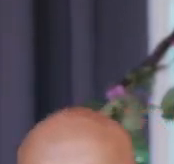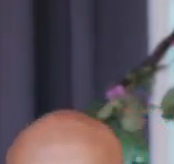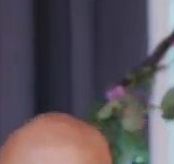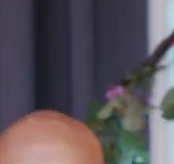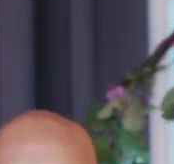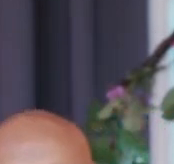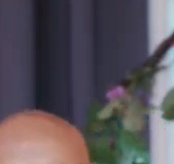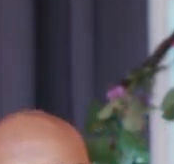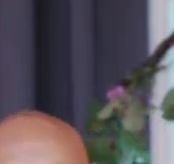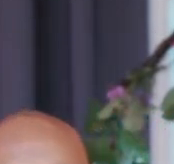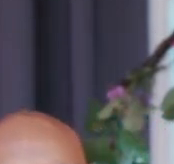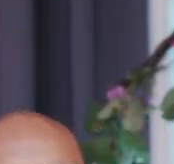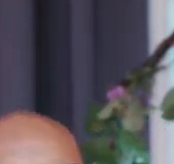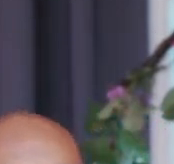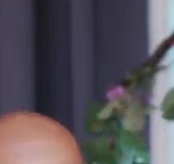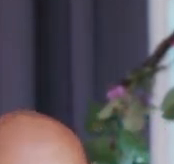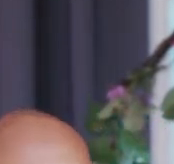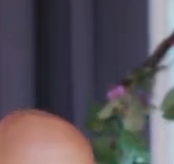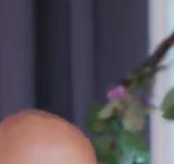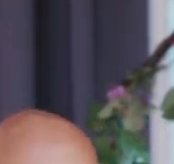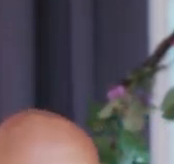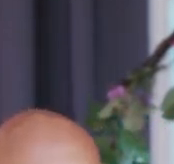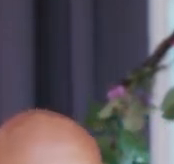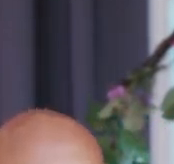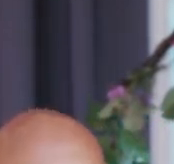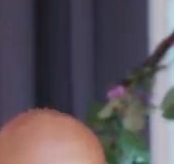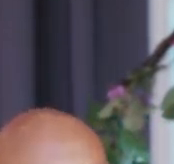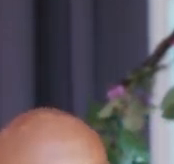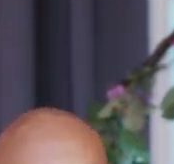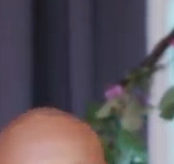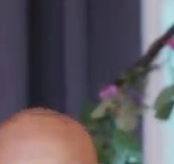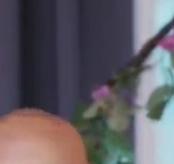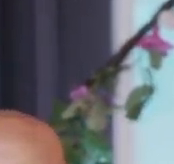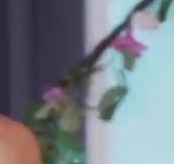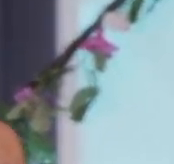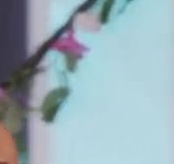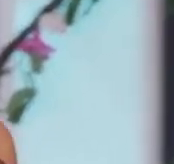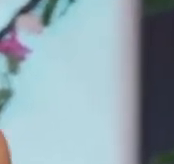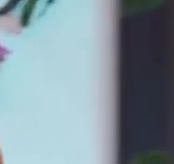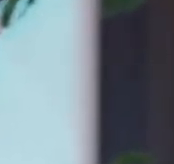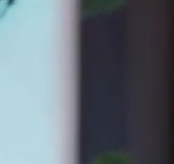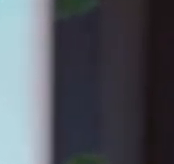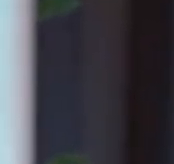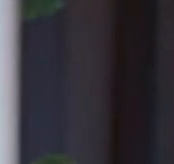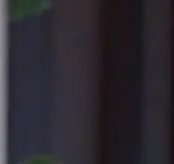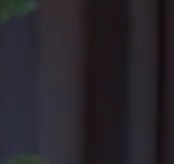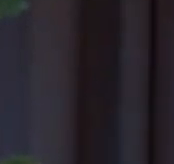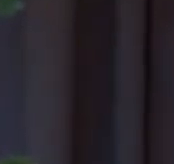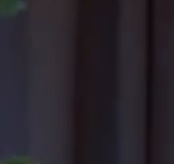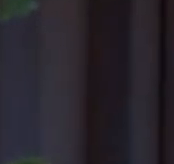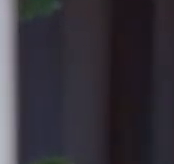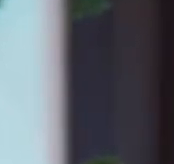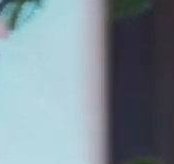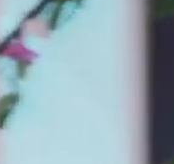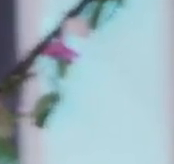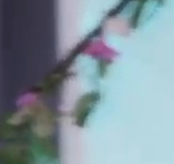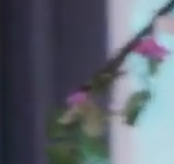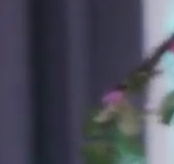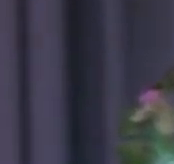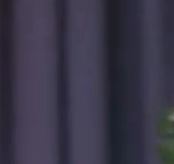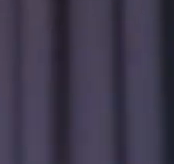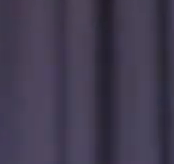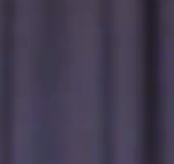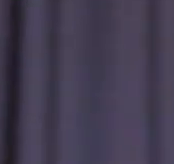people up based on what they dress like, what they look like. Don't size them up on the basis of what they drive. Because what I discovered, some